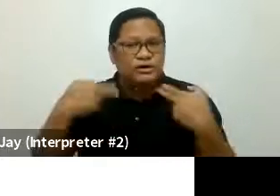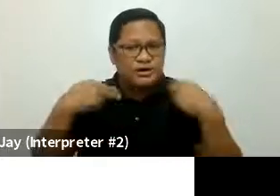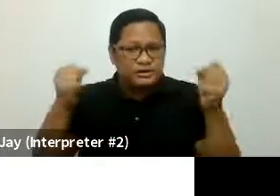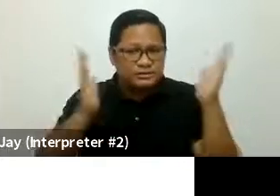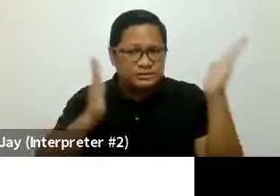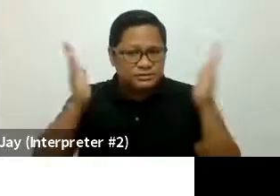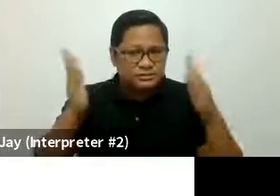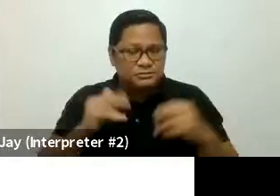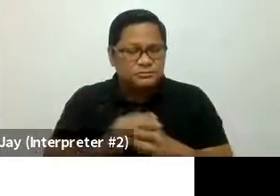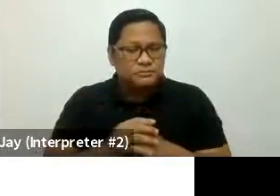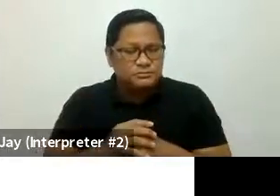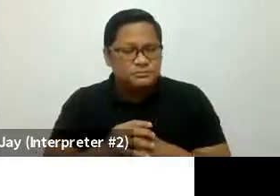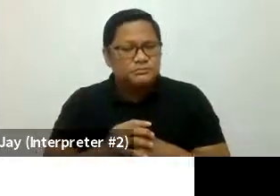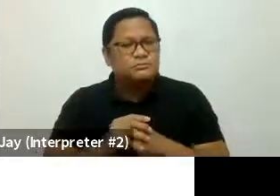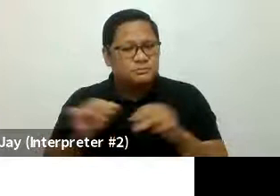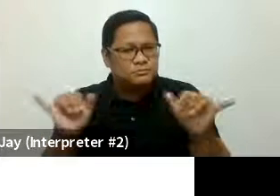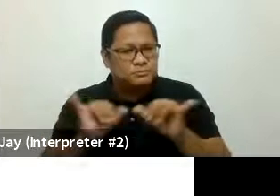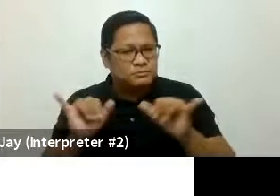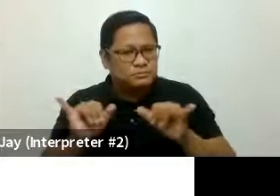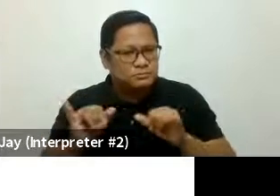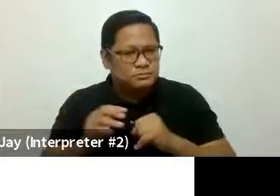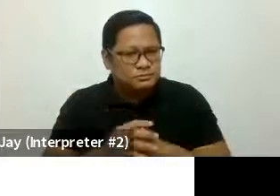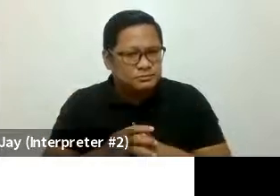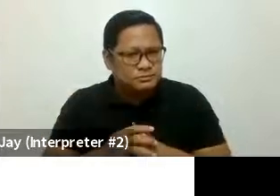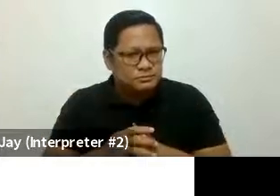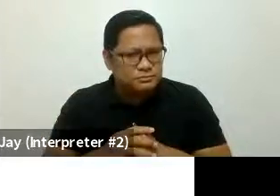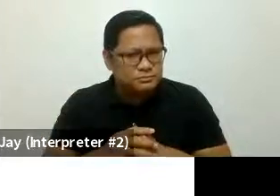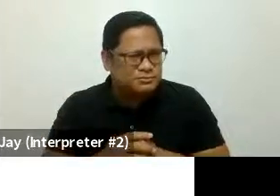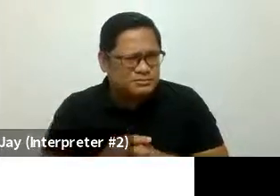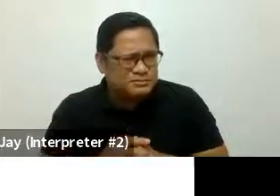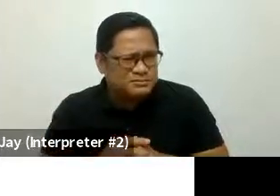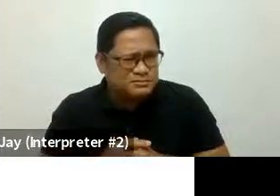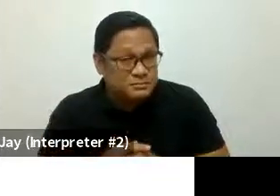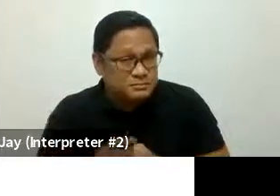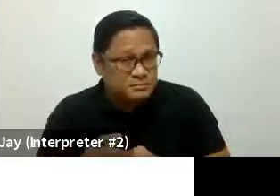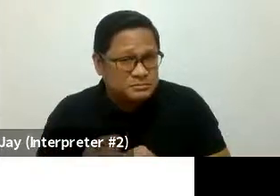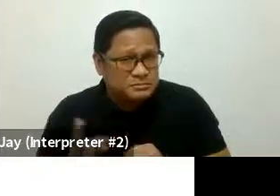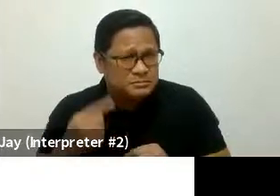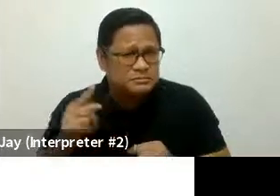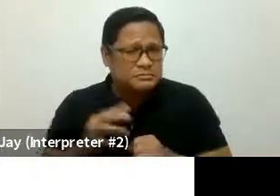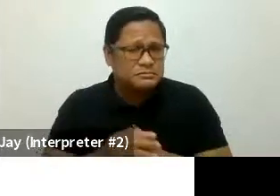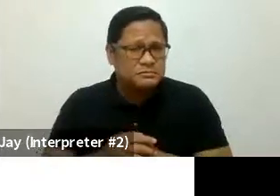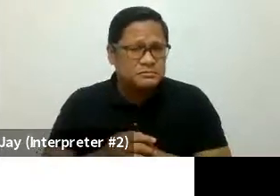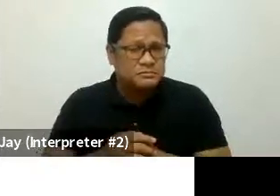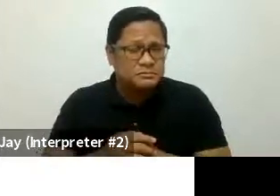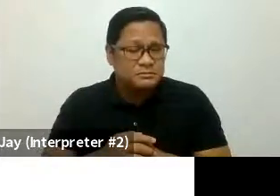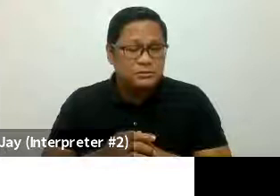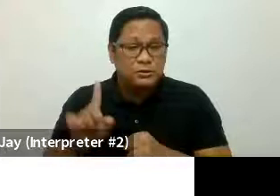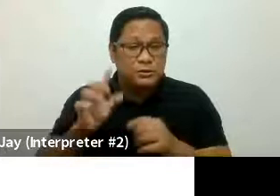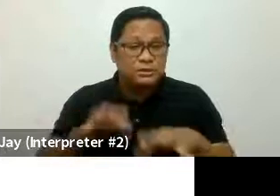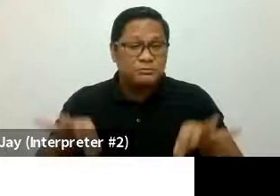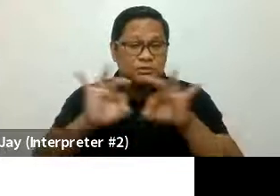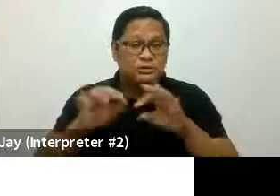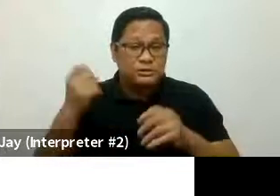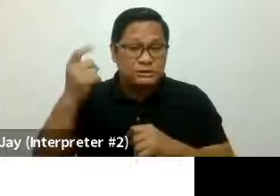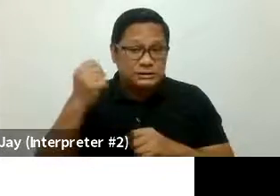And of course, it will minimize any cost sharing or pocket payment. What's important to understand